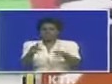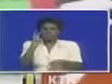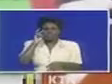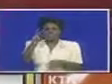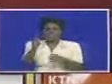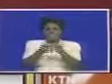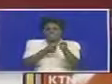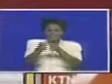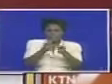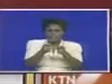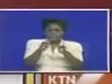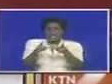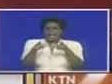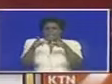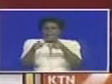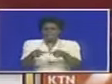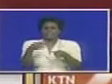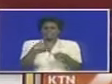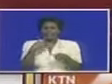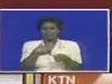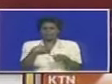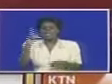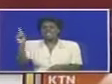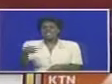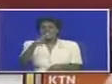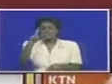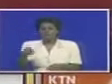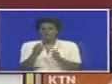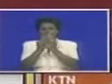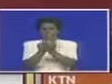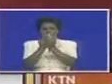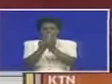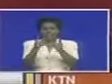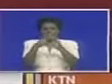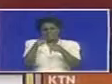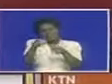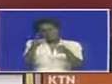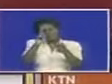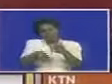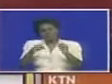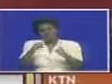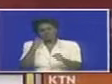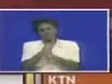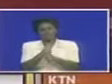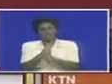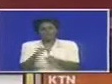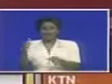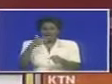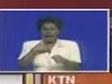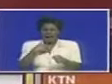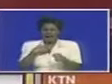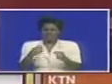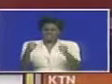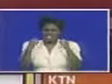unregulated, unlicensed, illegal vessels, but that's the best we can do, see them. We don't have the muscle as a